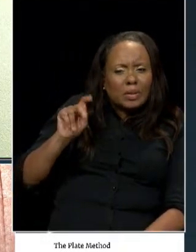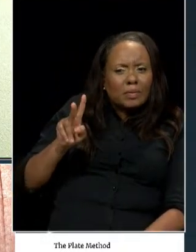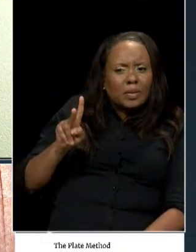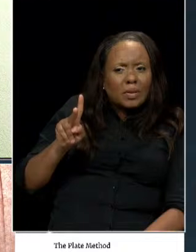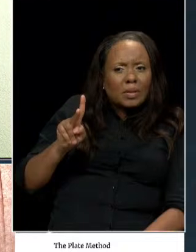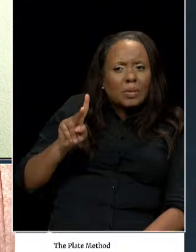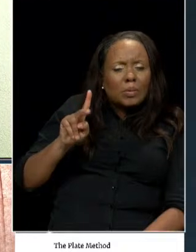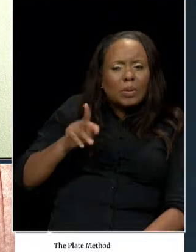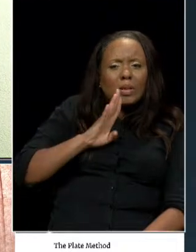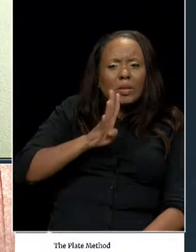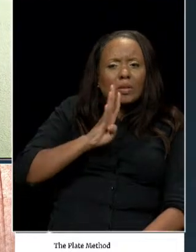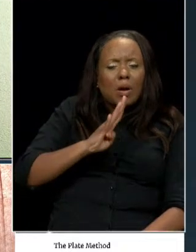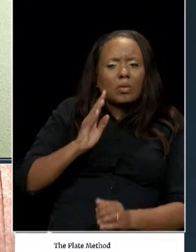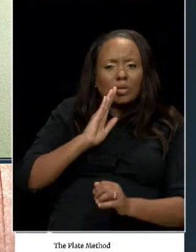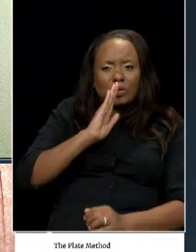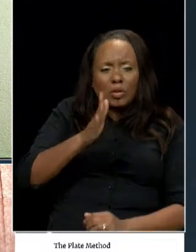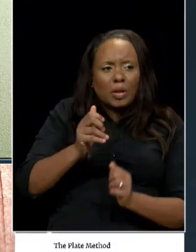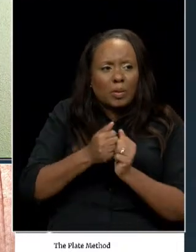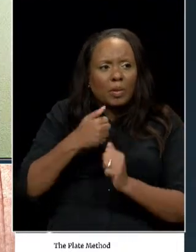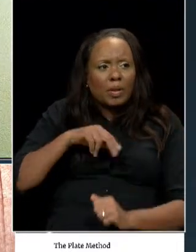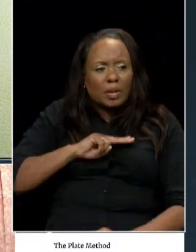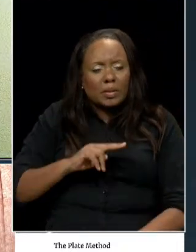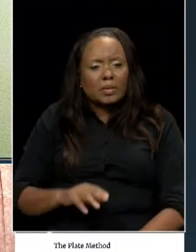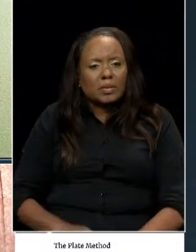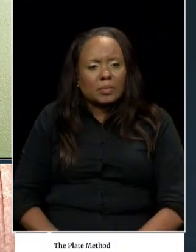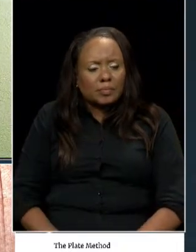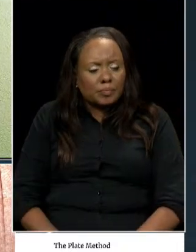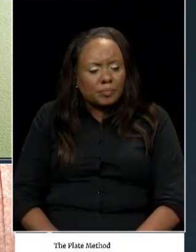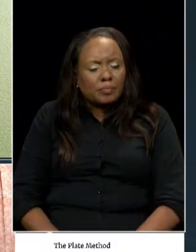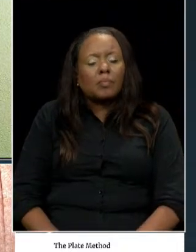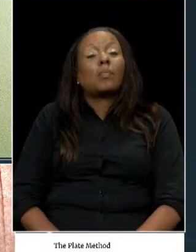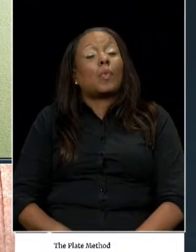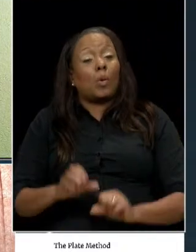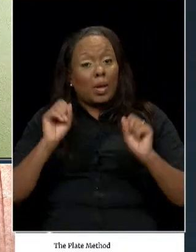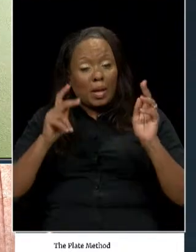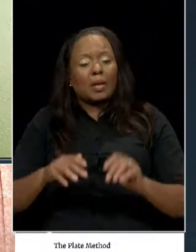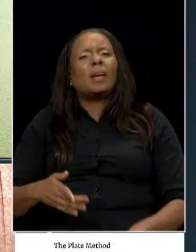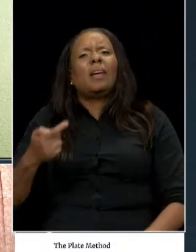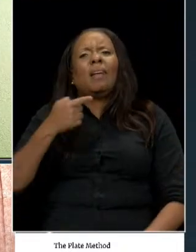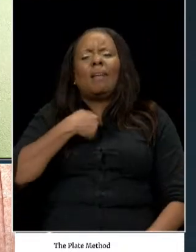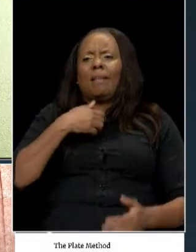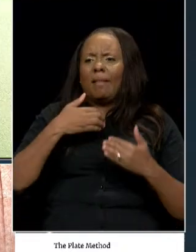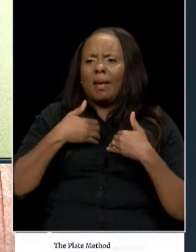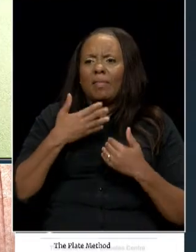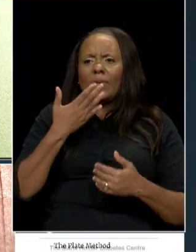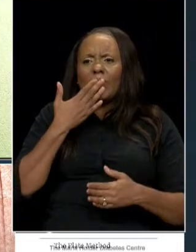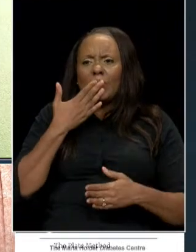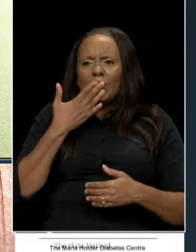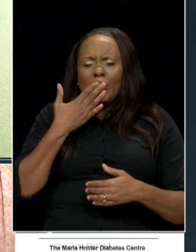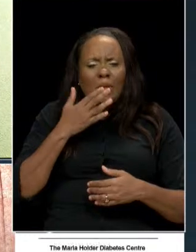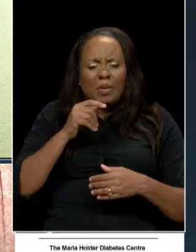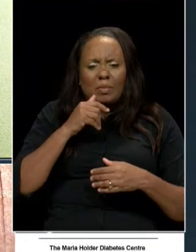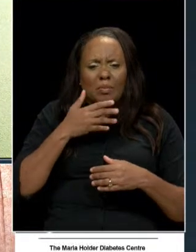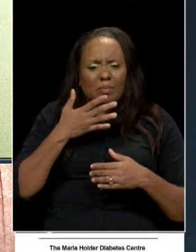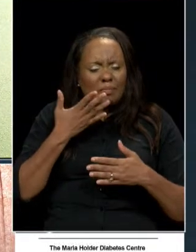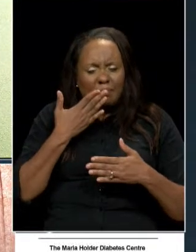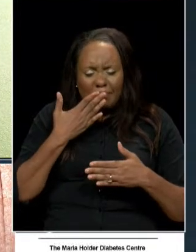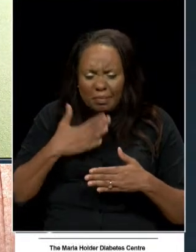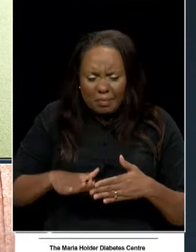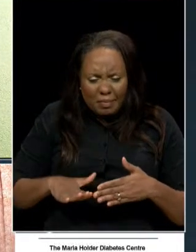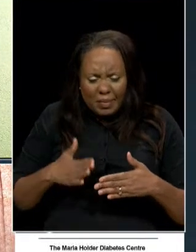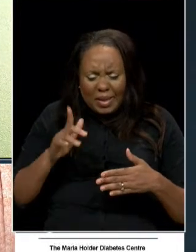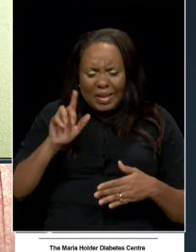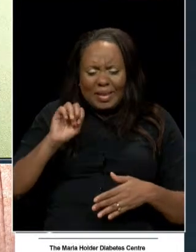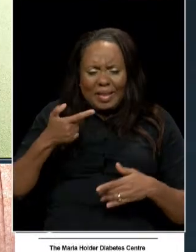would... Yes. You had poor circulation, you said. I have poor circulation. I was in the hospital for years with it.